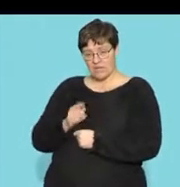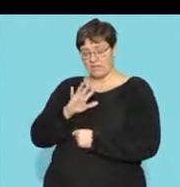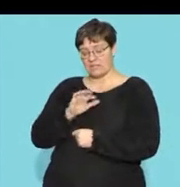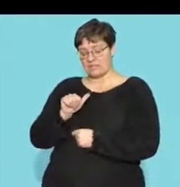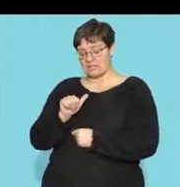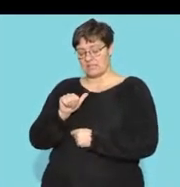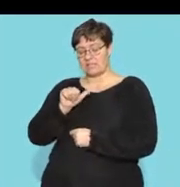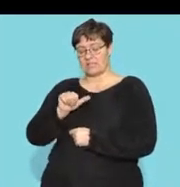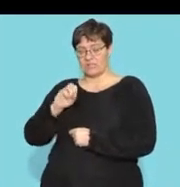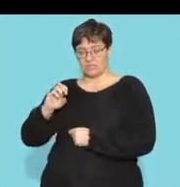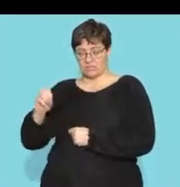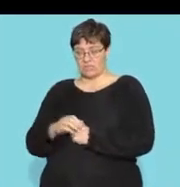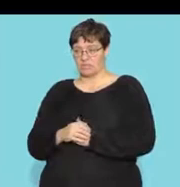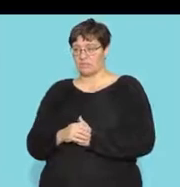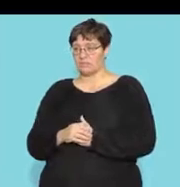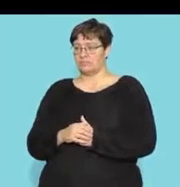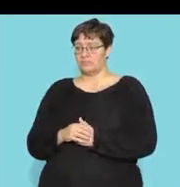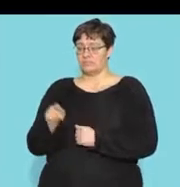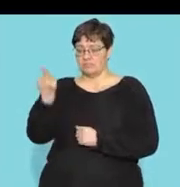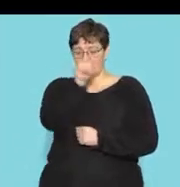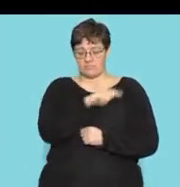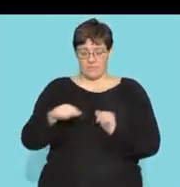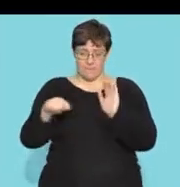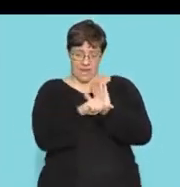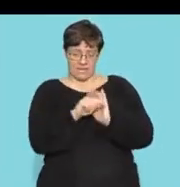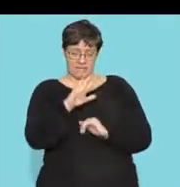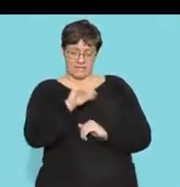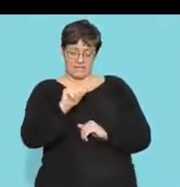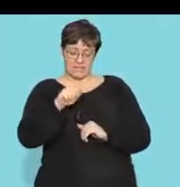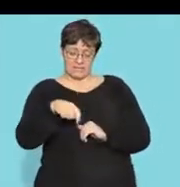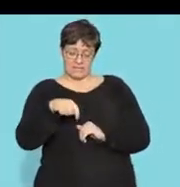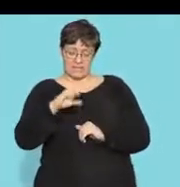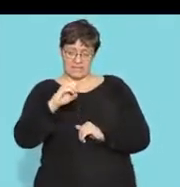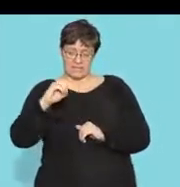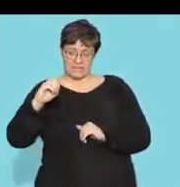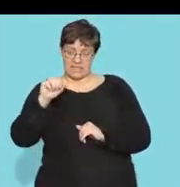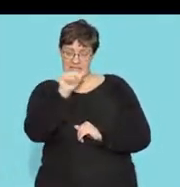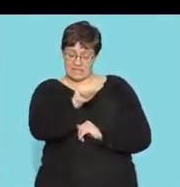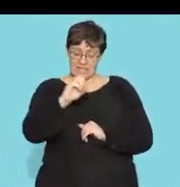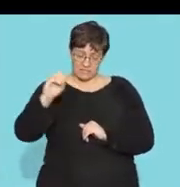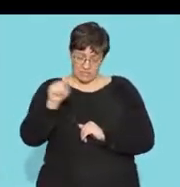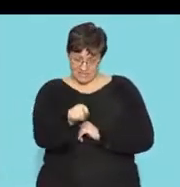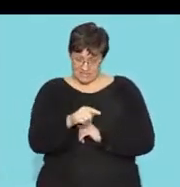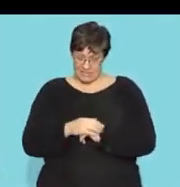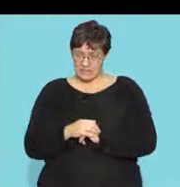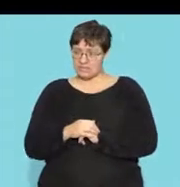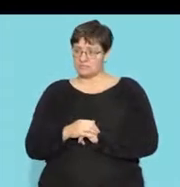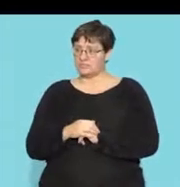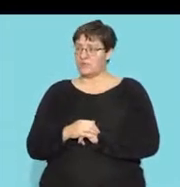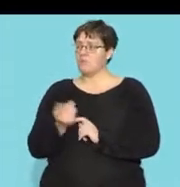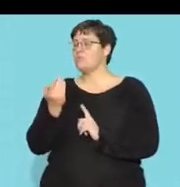56,600. Therefore, in my calculation, minus 56,600. I'm going to explain that just now. Let me show you what we're doing